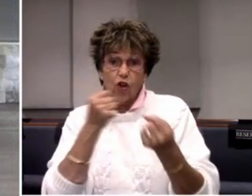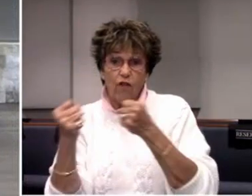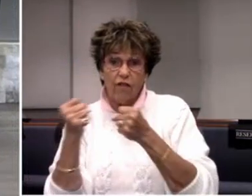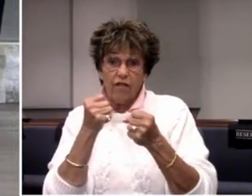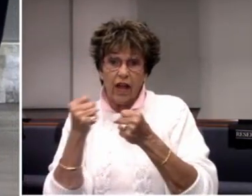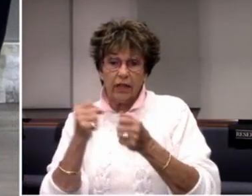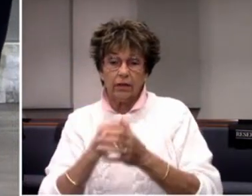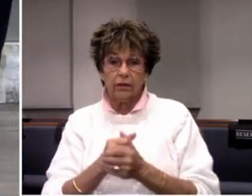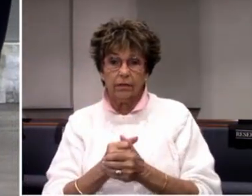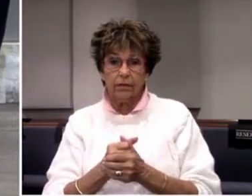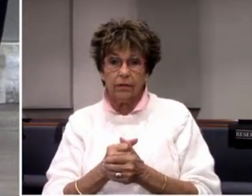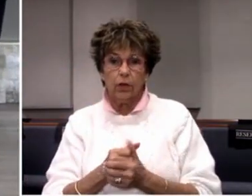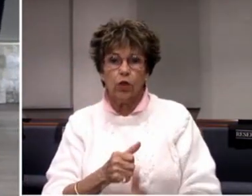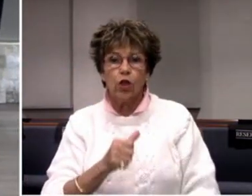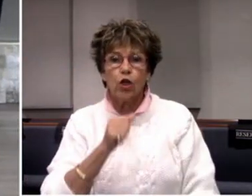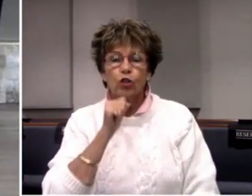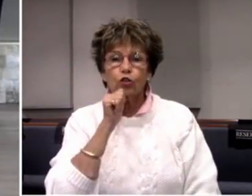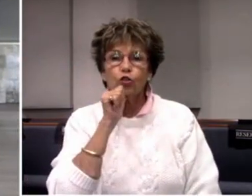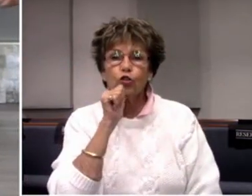So don't fight.